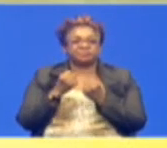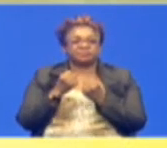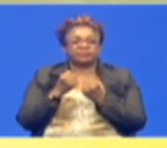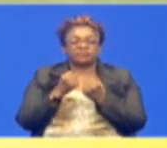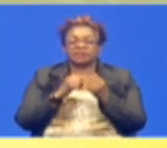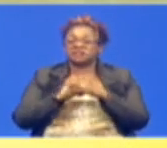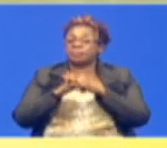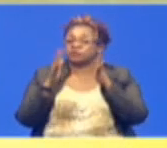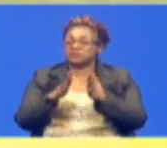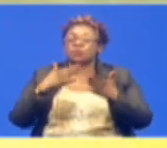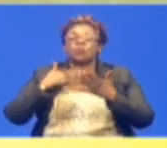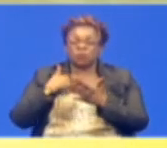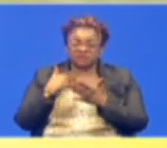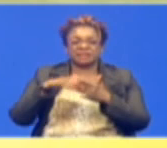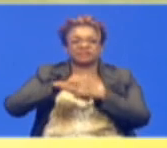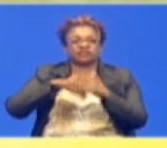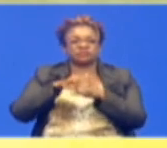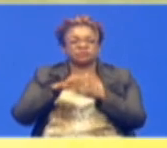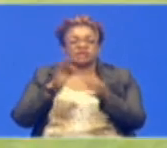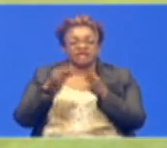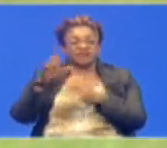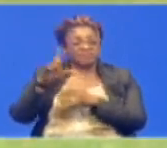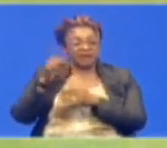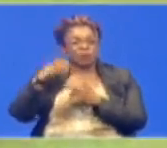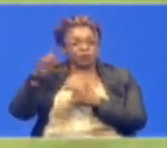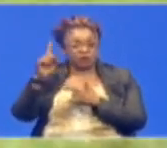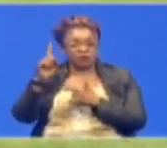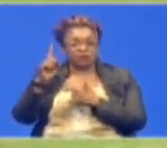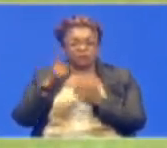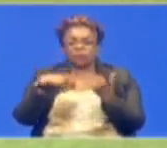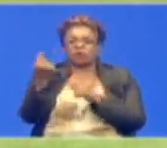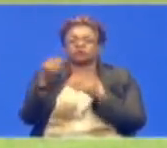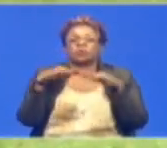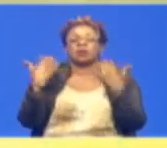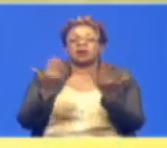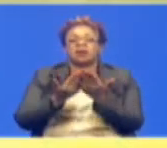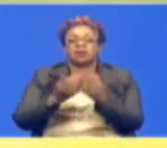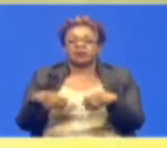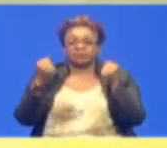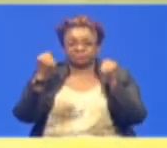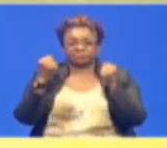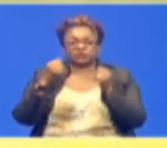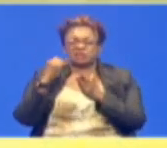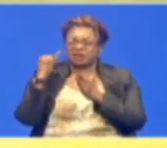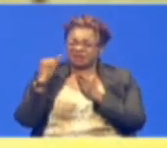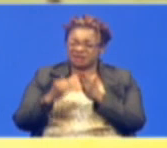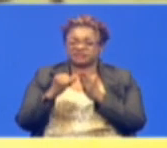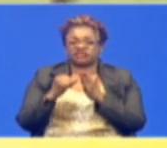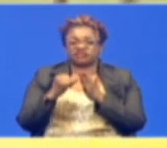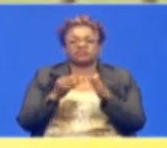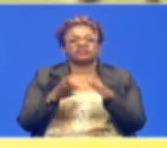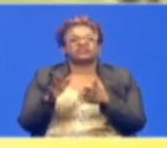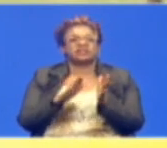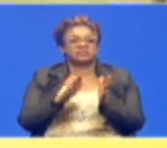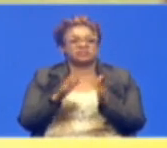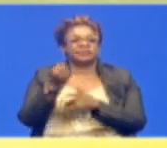match, because if Liberia won the match, they were going to the World Cup. So that was their last chance there. Yeah,